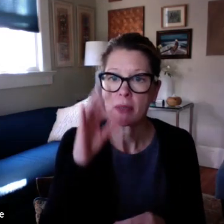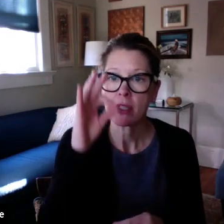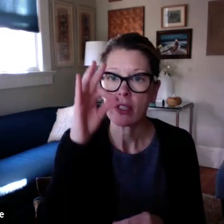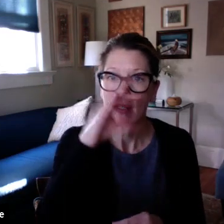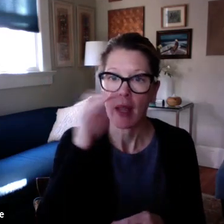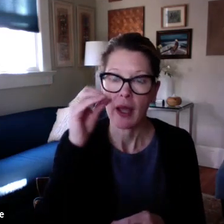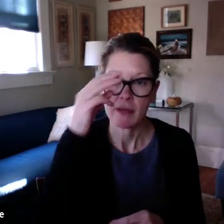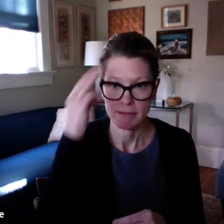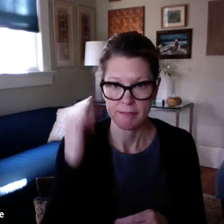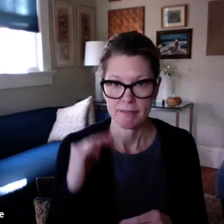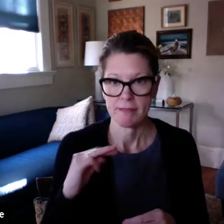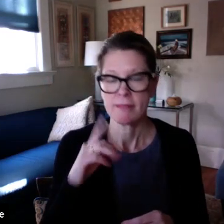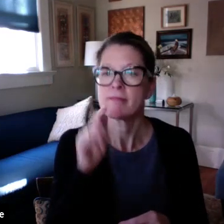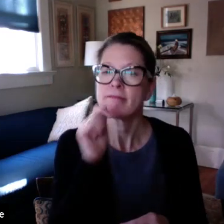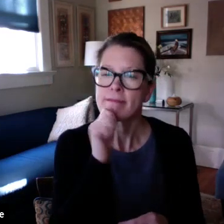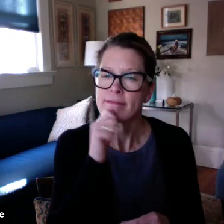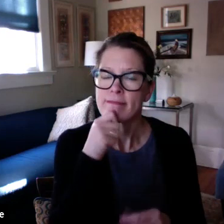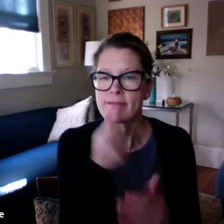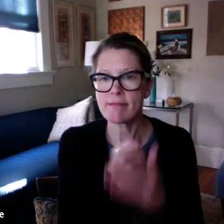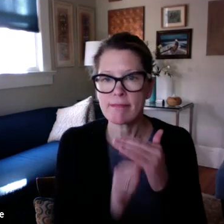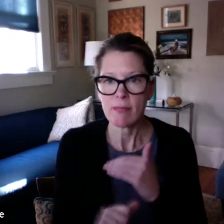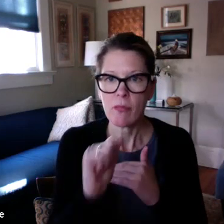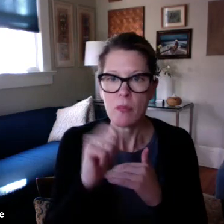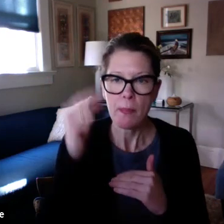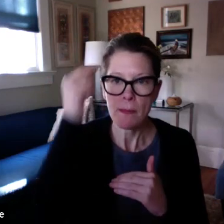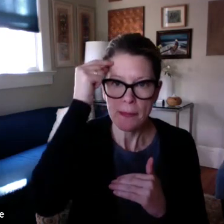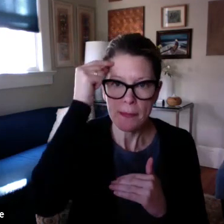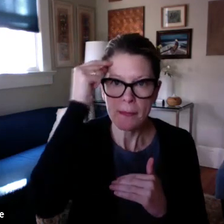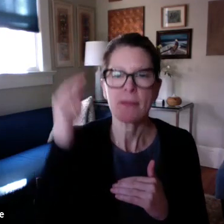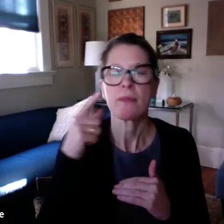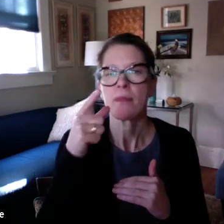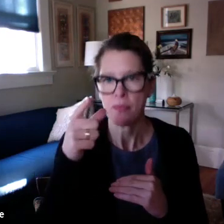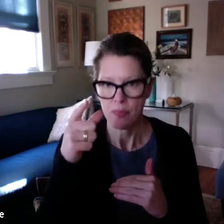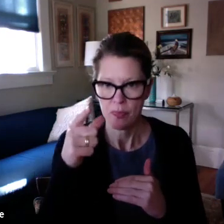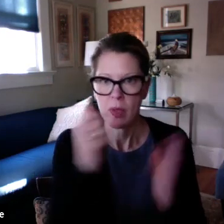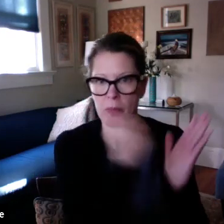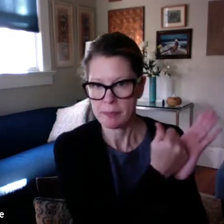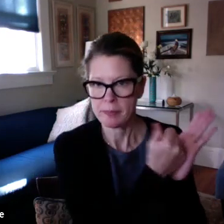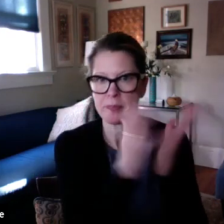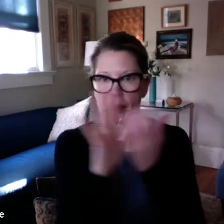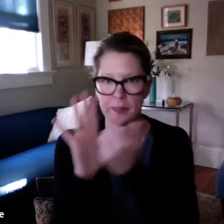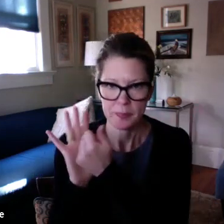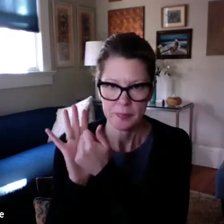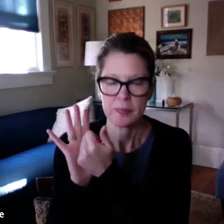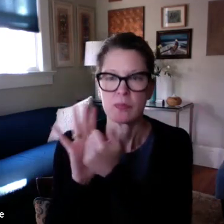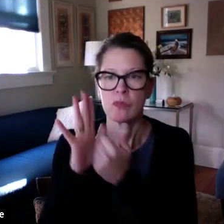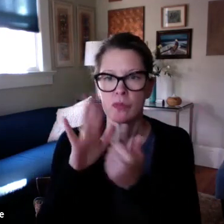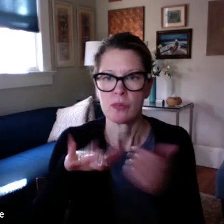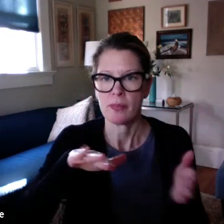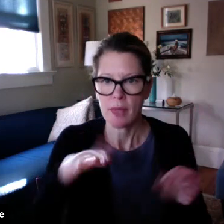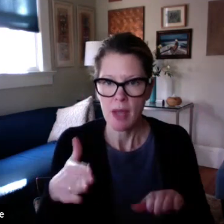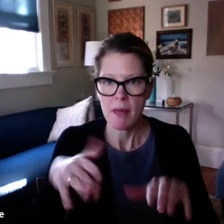Mary. He suffered under Pontius Pilate, was crucified, died, and was buried. He descended to the